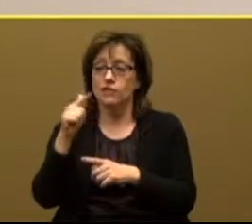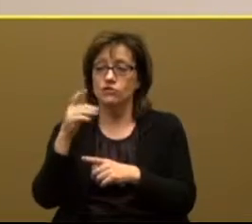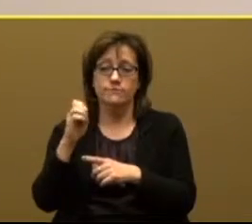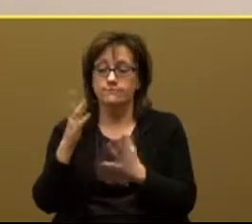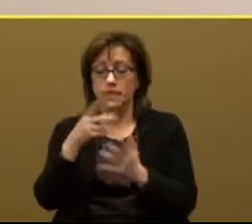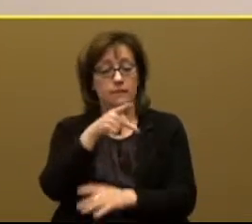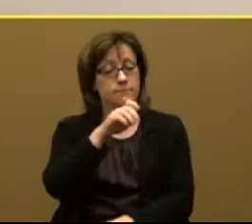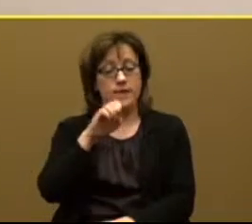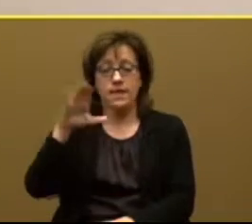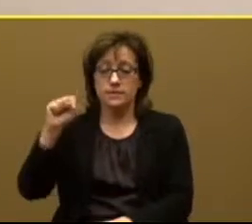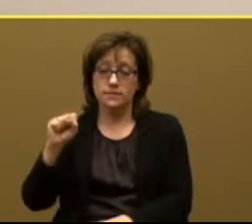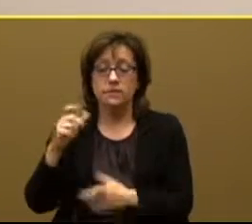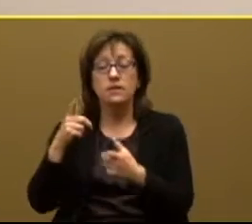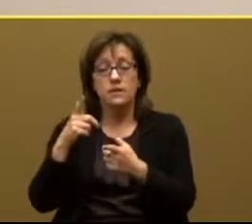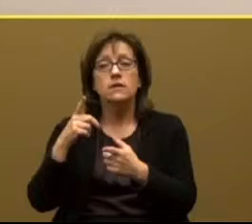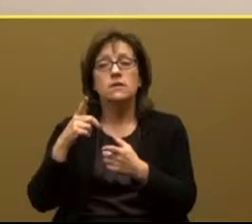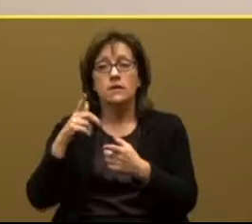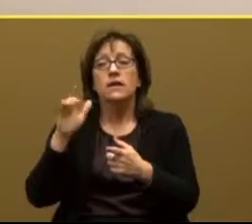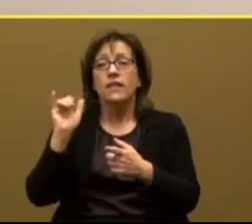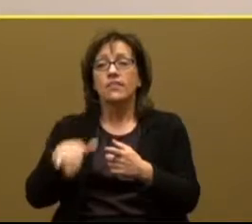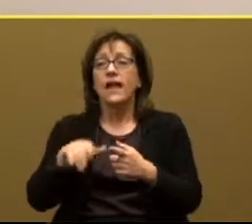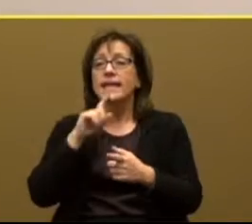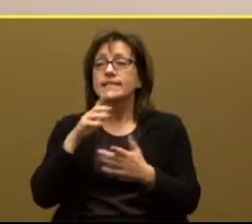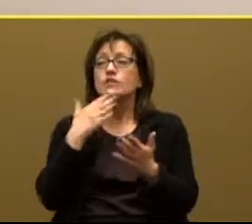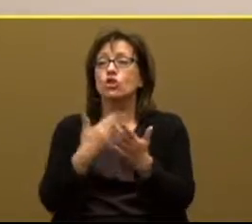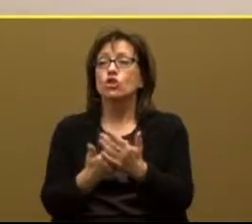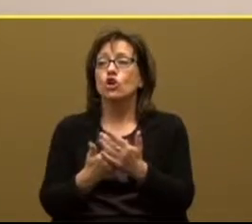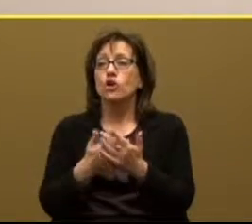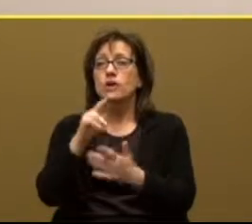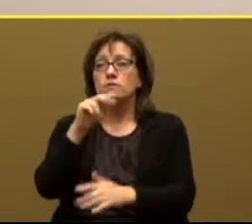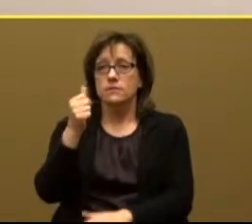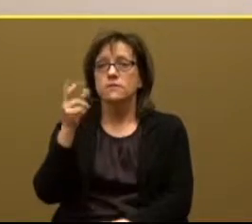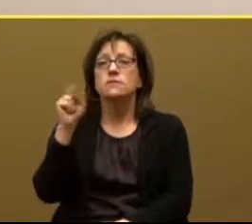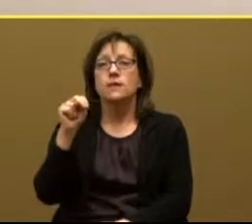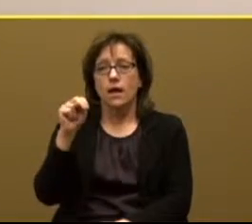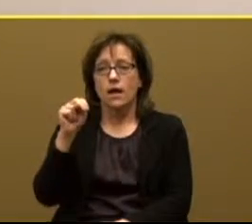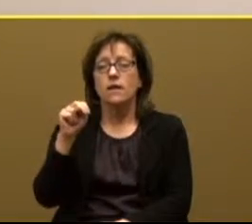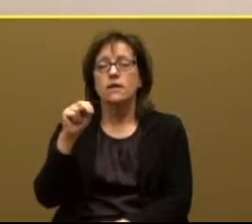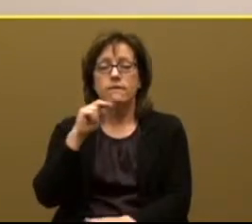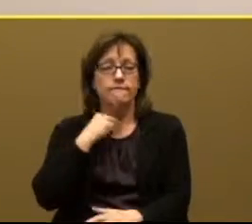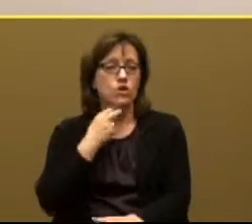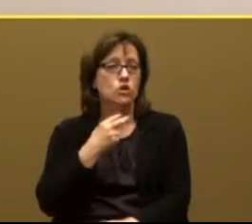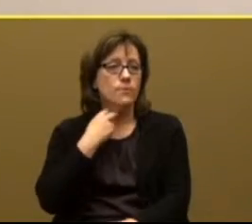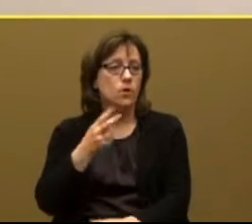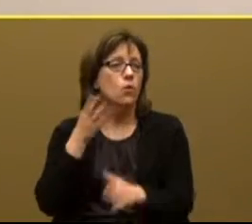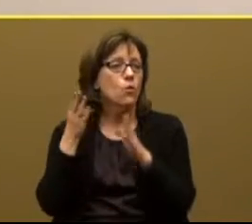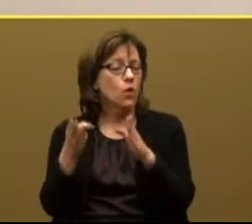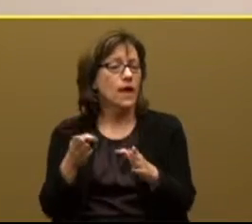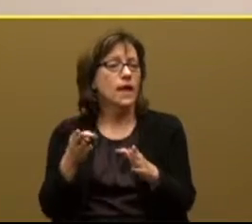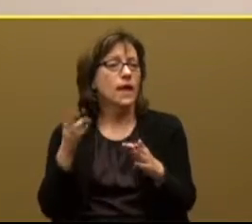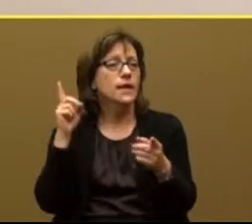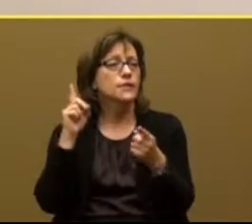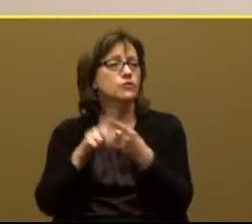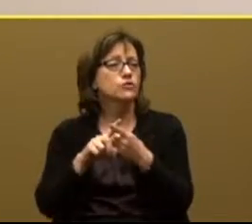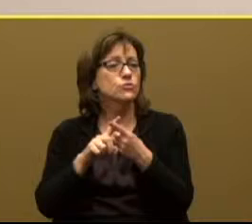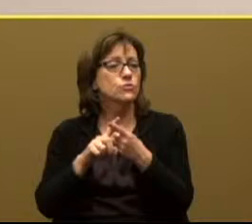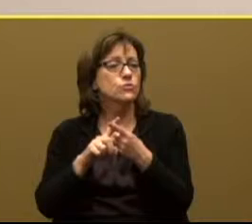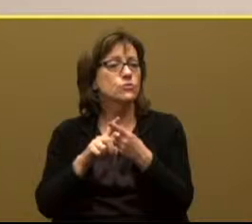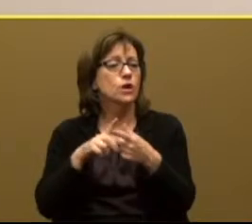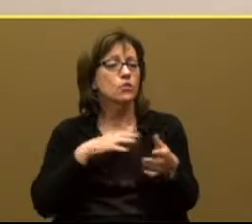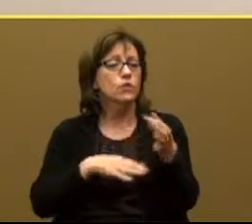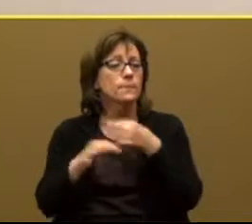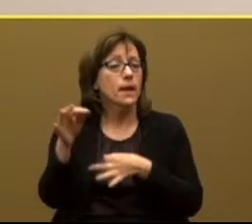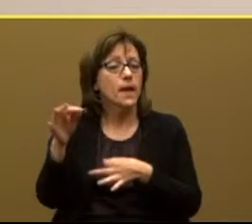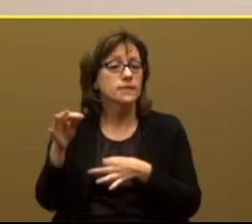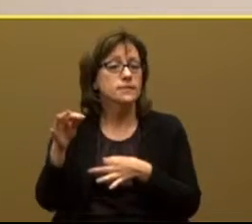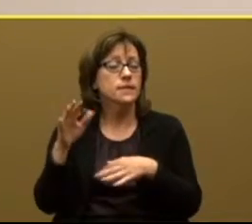find that PECS is a good non-verbal way to